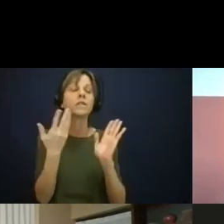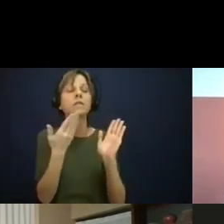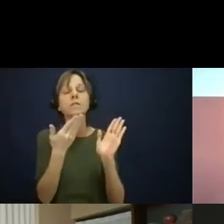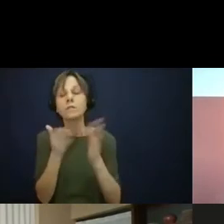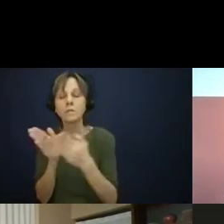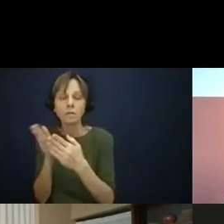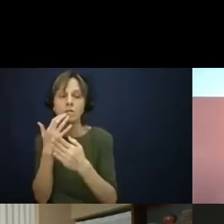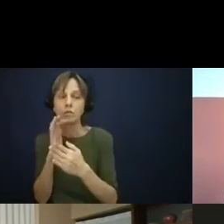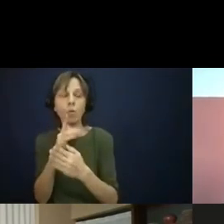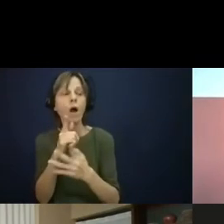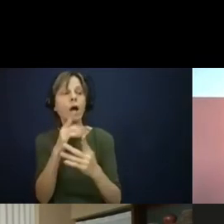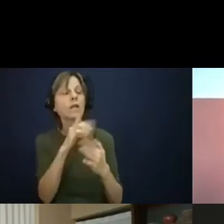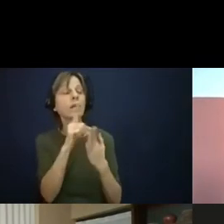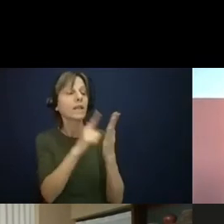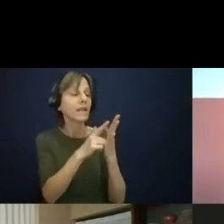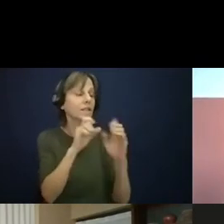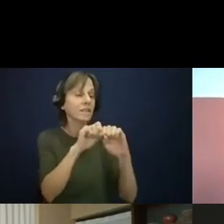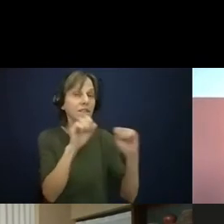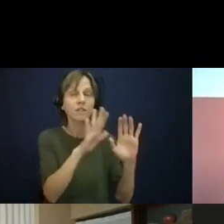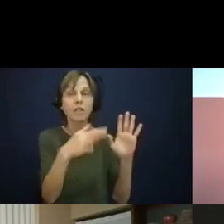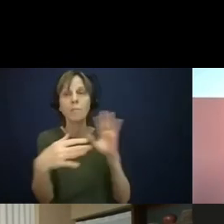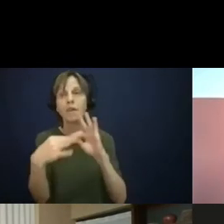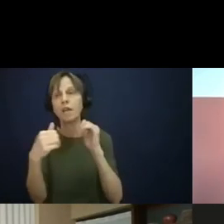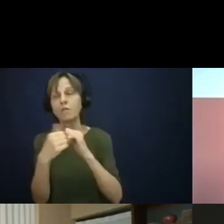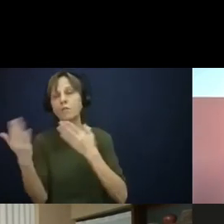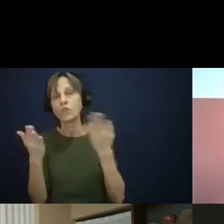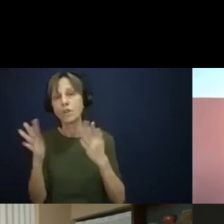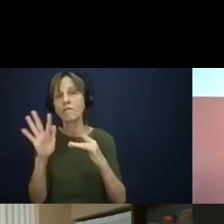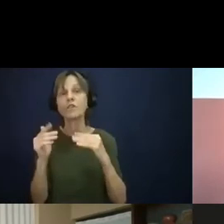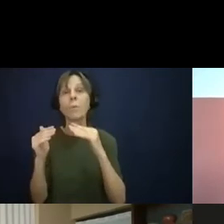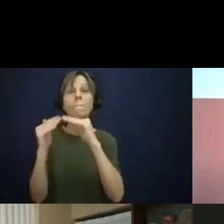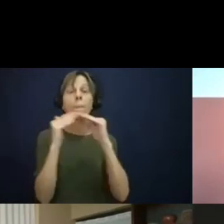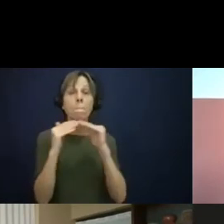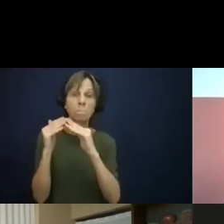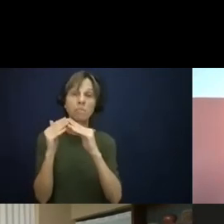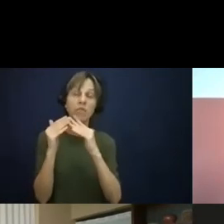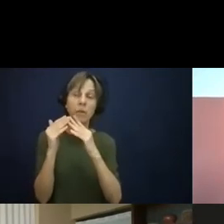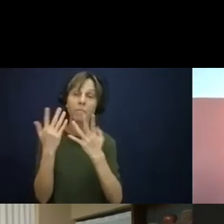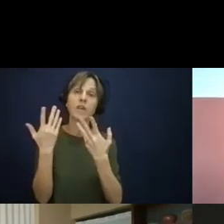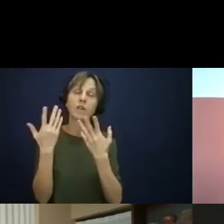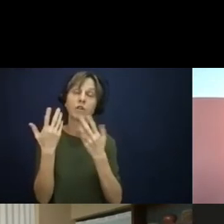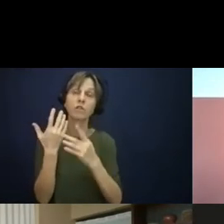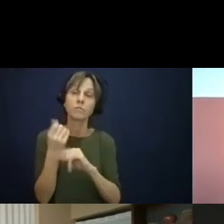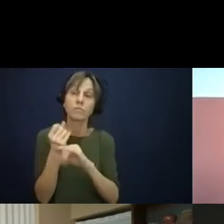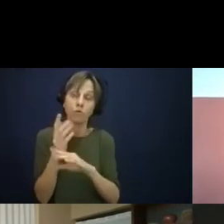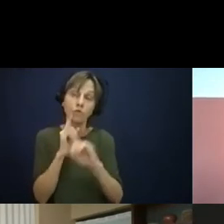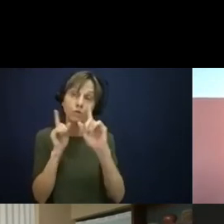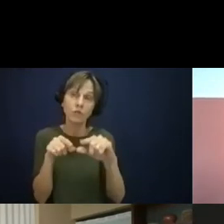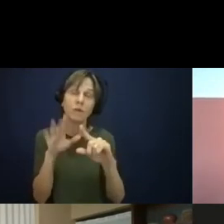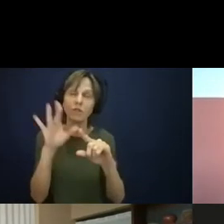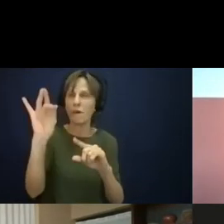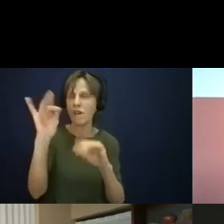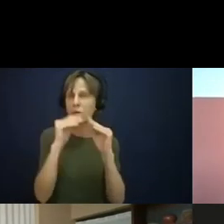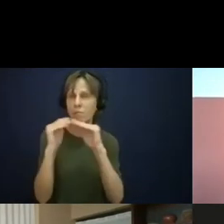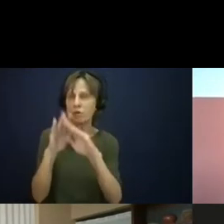system and to connect them to services. The peer-driven response is basically having We got 8 peers on staff, and they work from